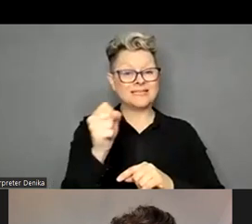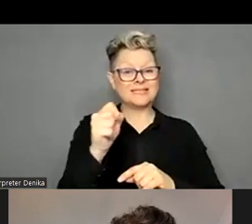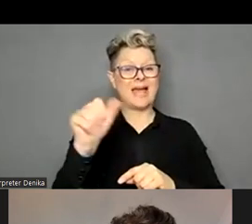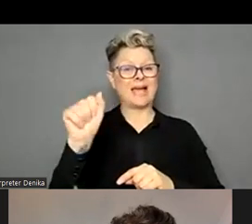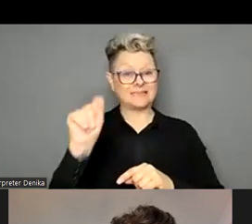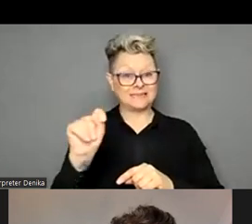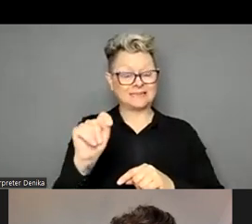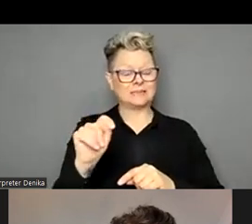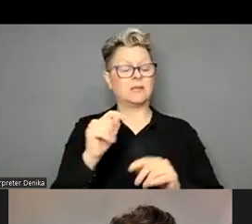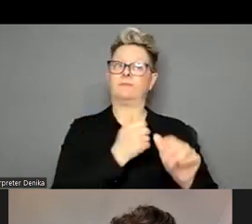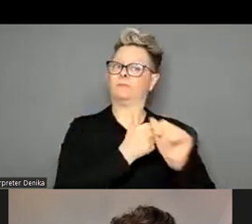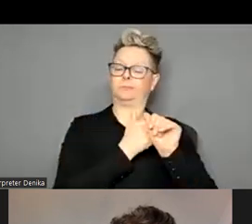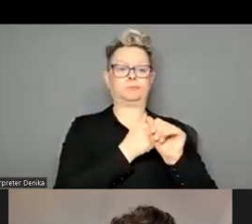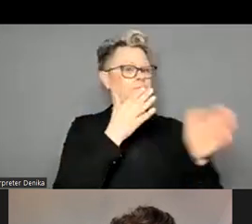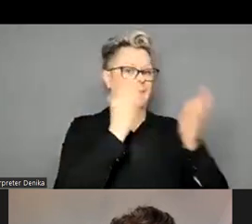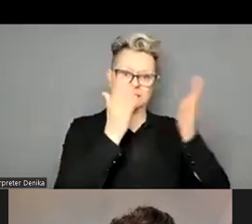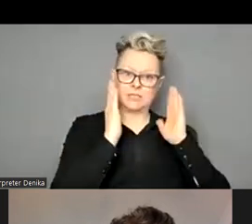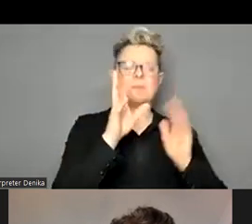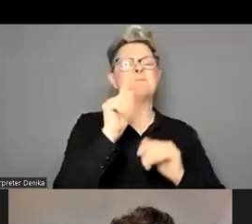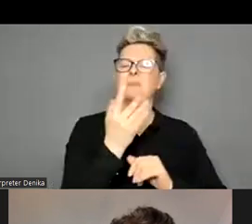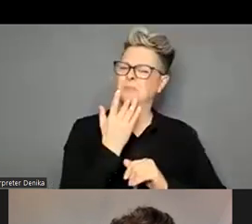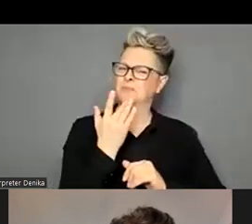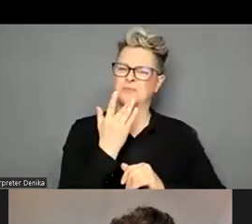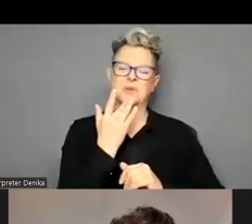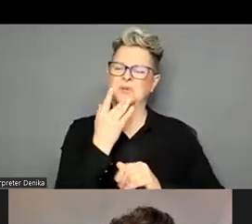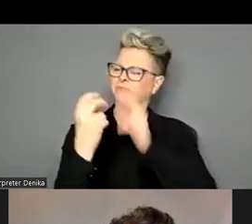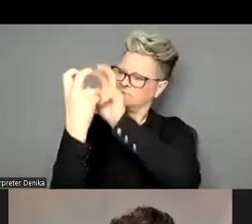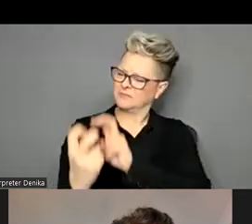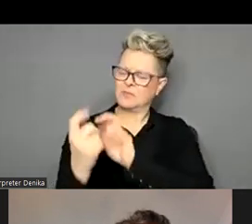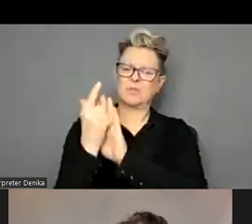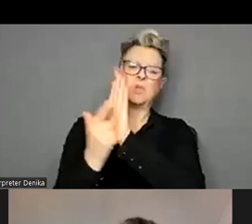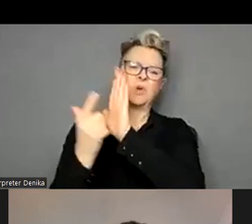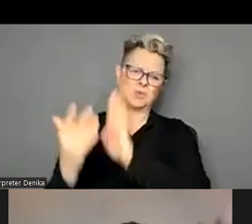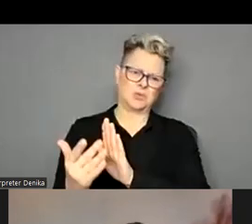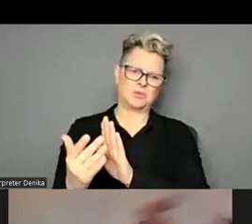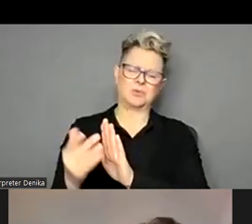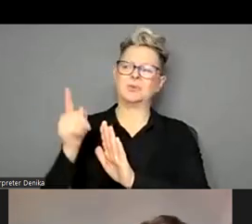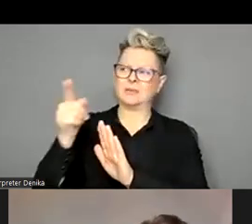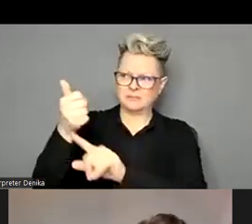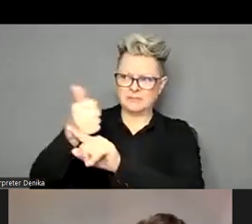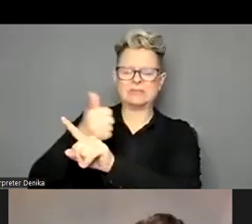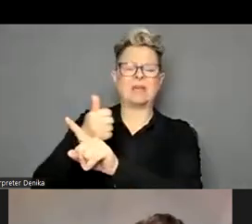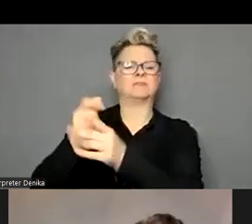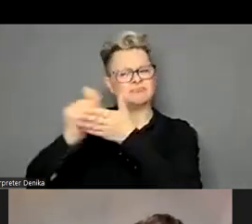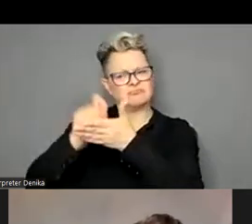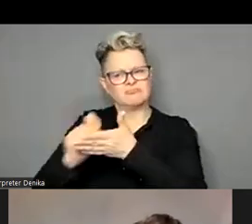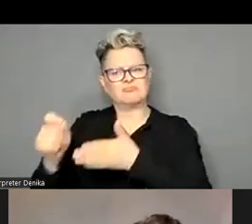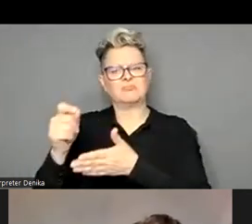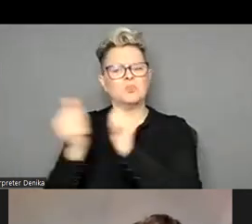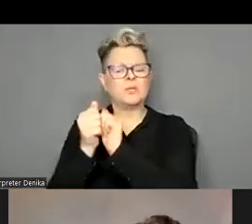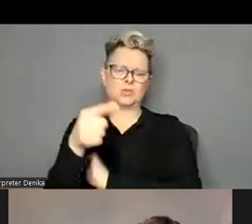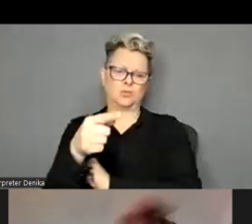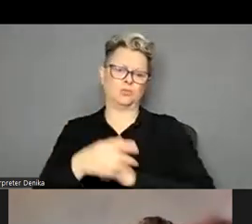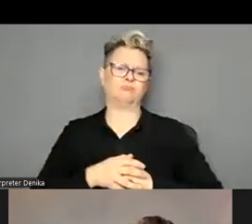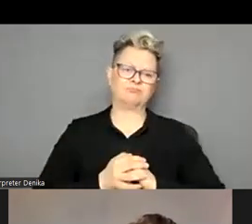I would always say it's preferable to have a will drafted in a custom manner by a